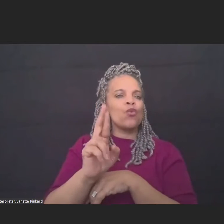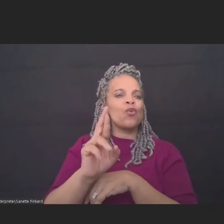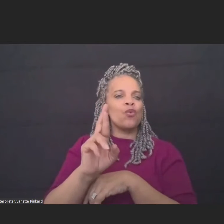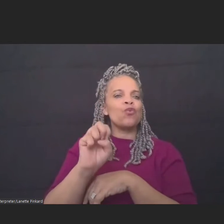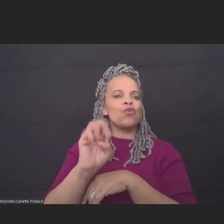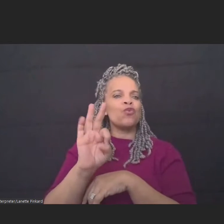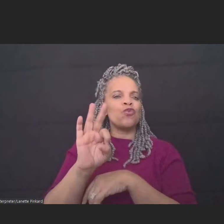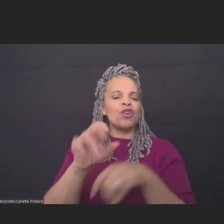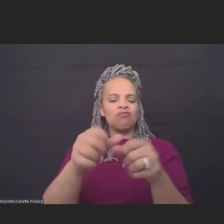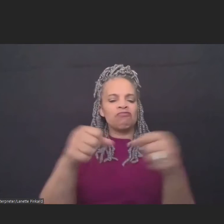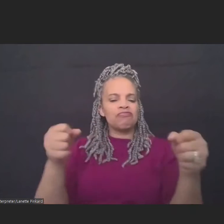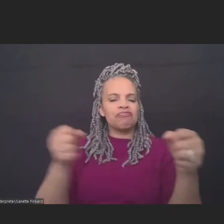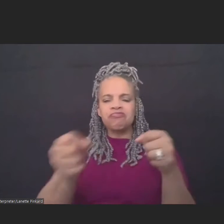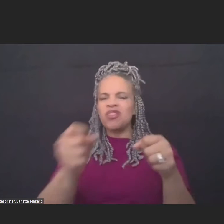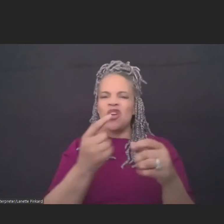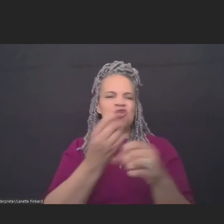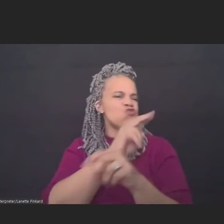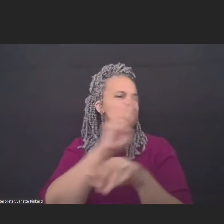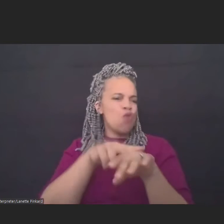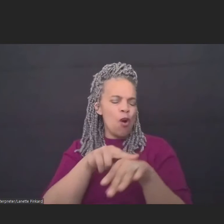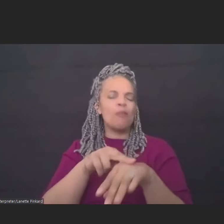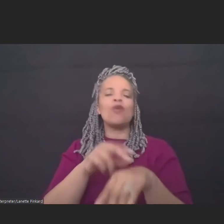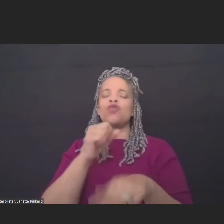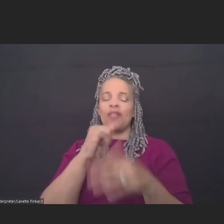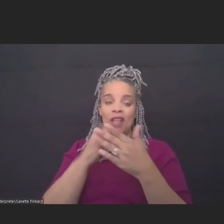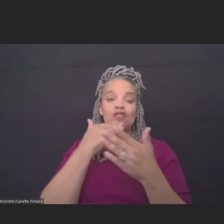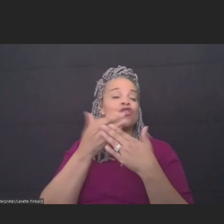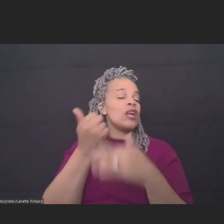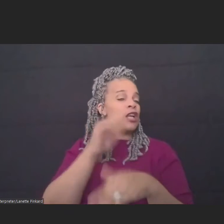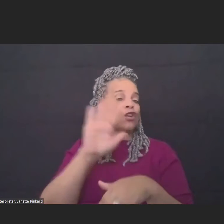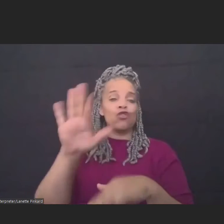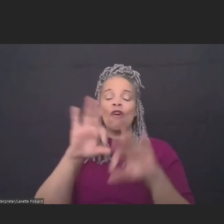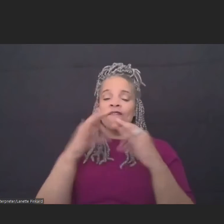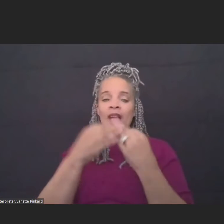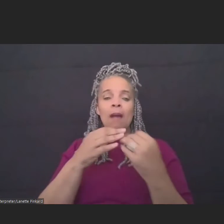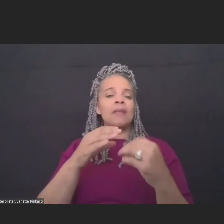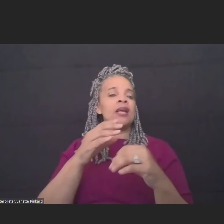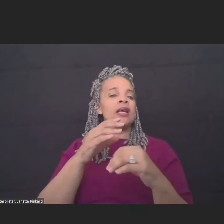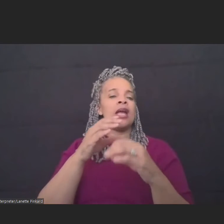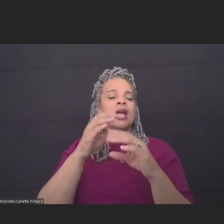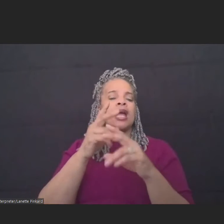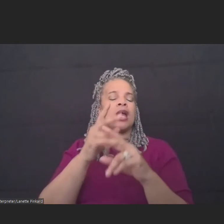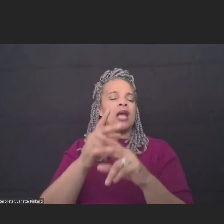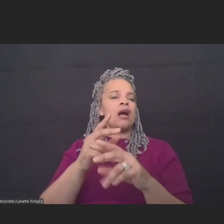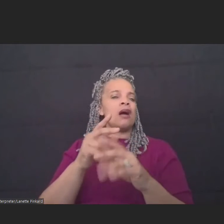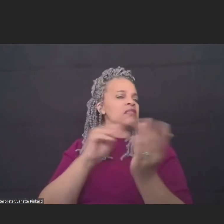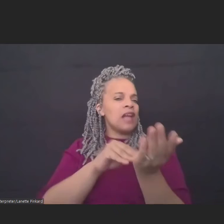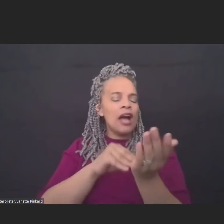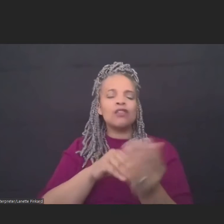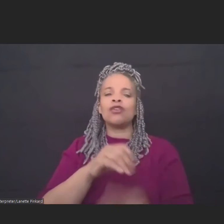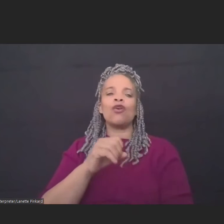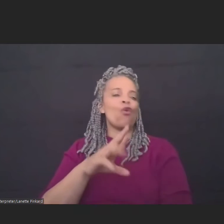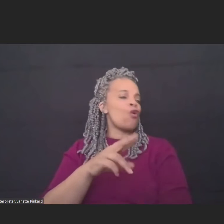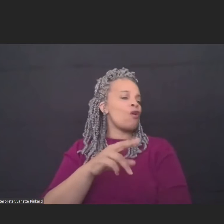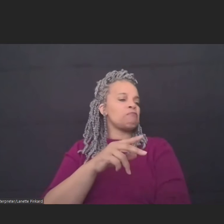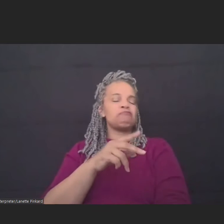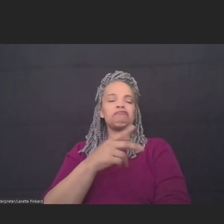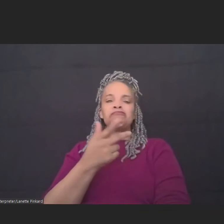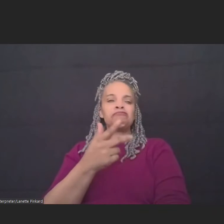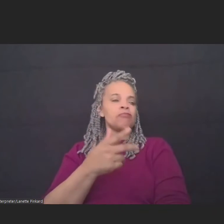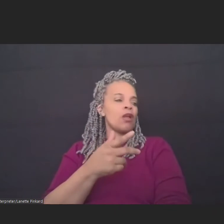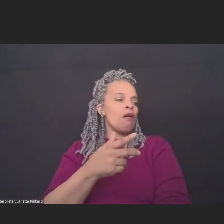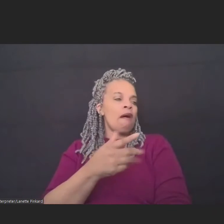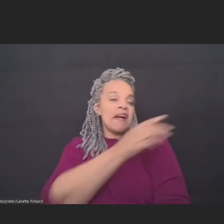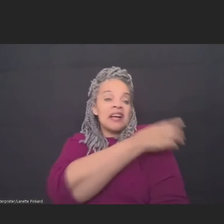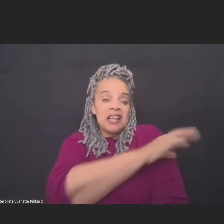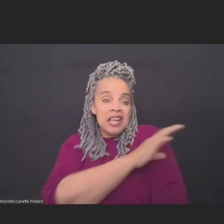too. So any clinic, your primary care provider can store it in their refrigerator for up to 3 months. And again, it's a